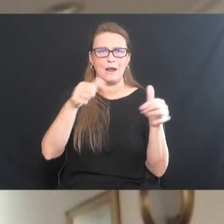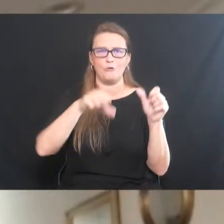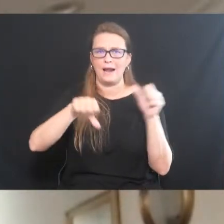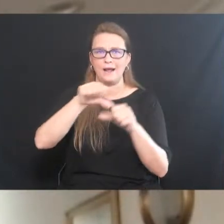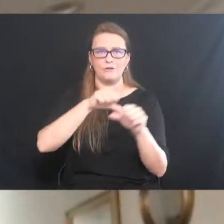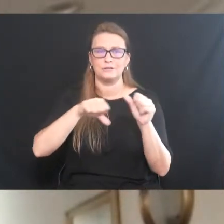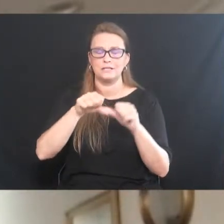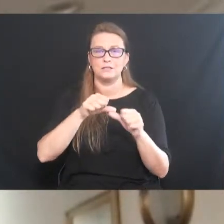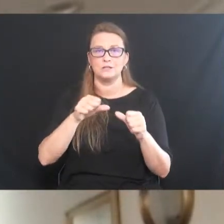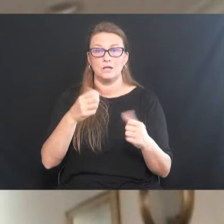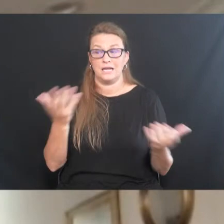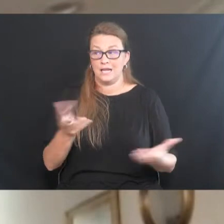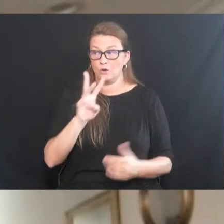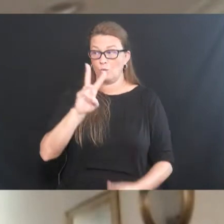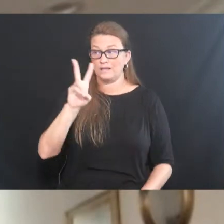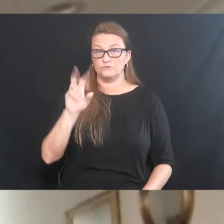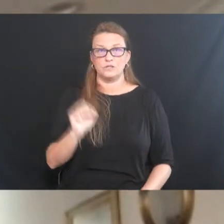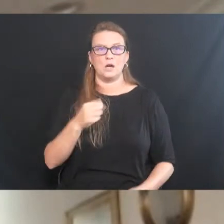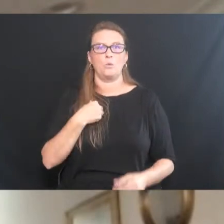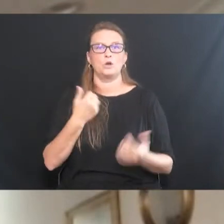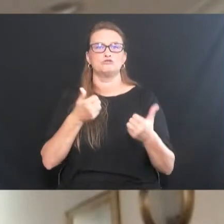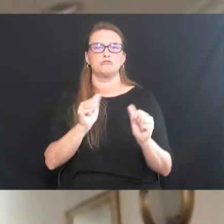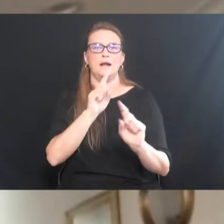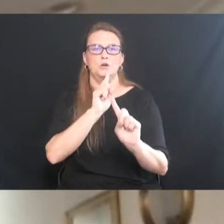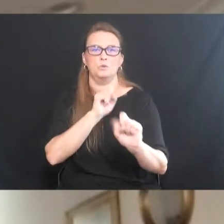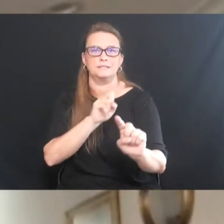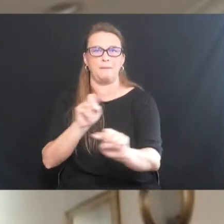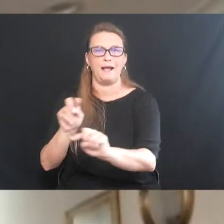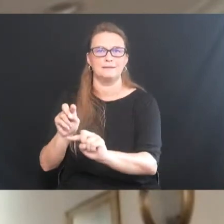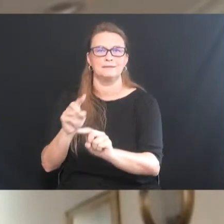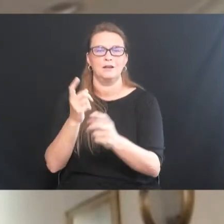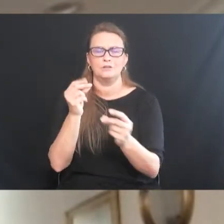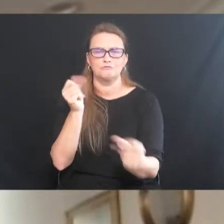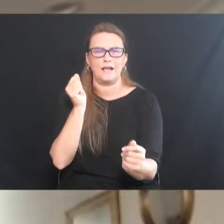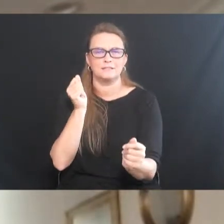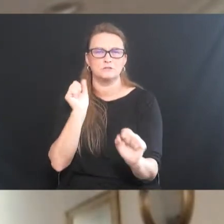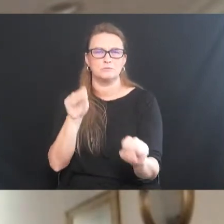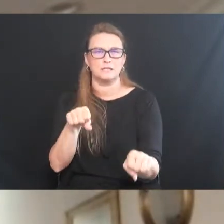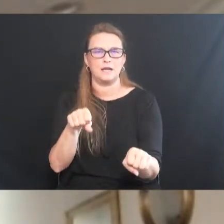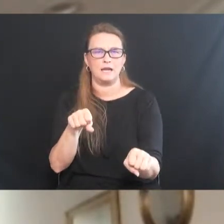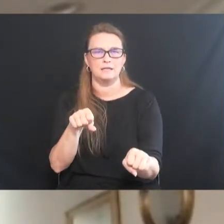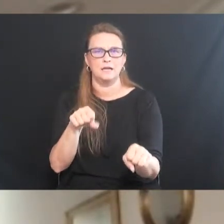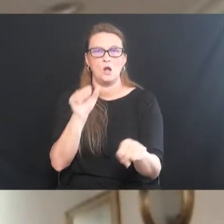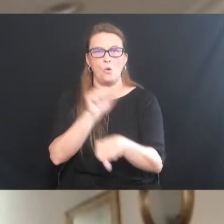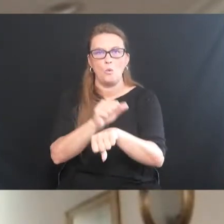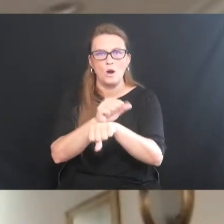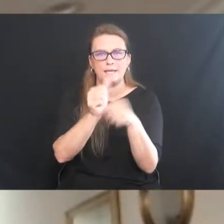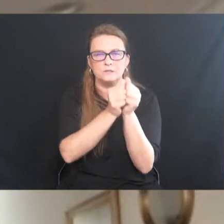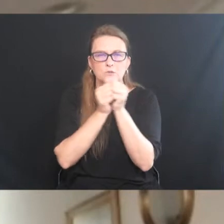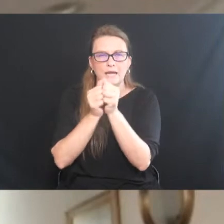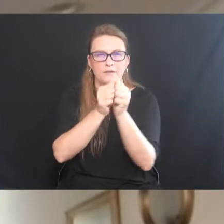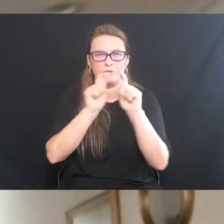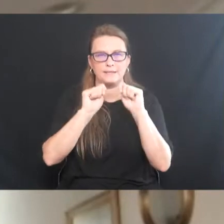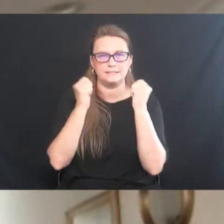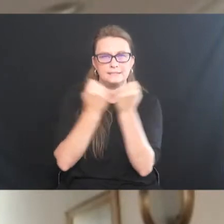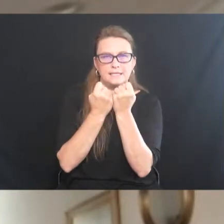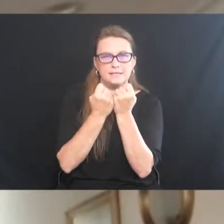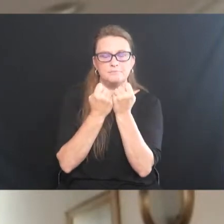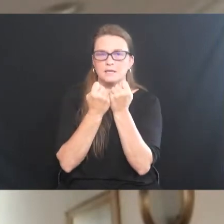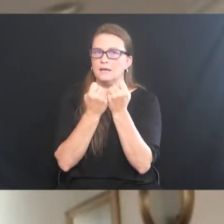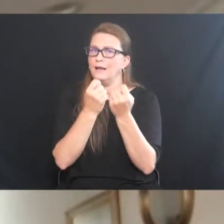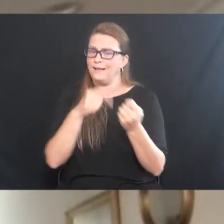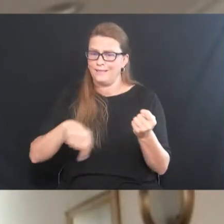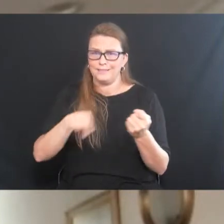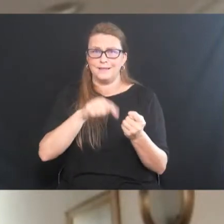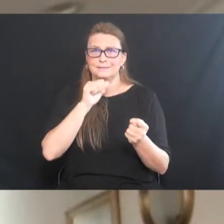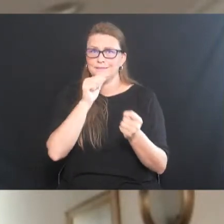people, as the governor said, running to the fire, pulling the rope in the same direction. It's not over yet, West Virginia, and